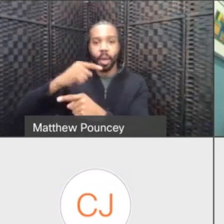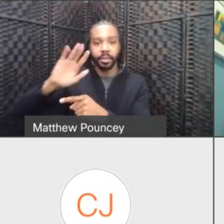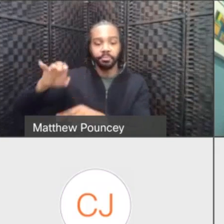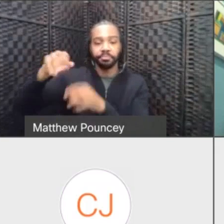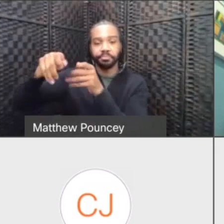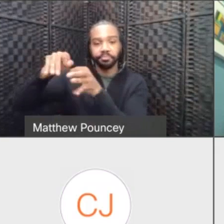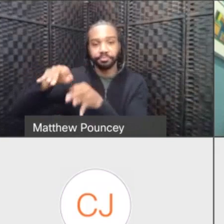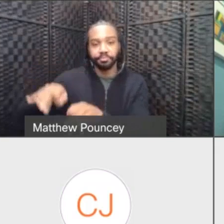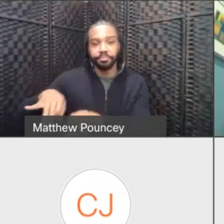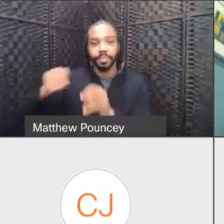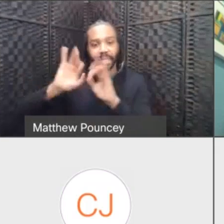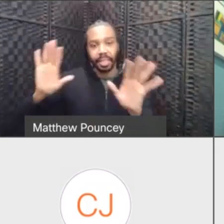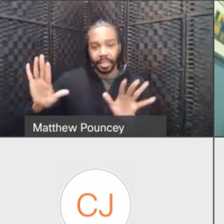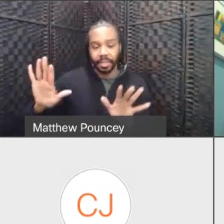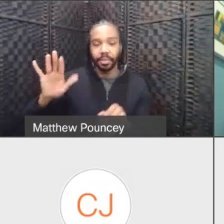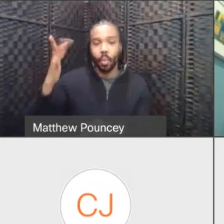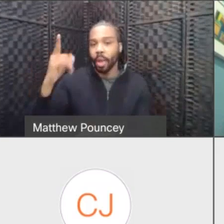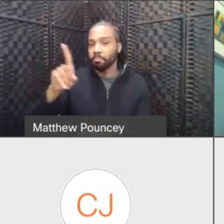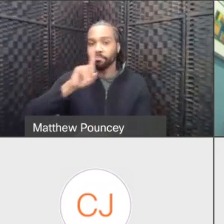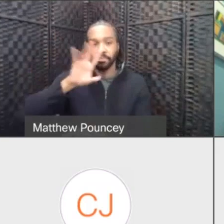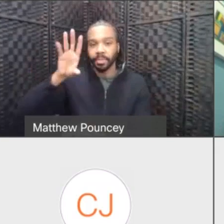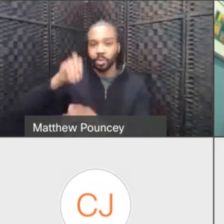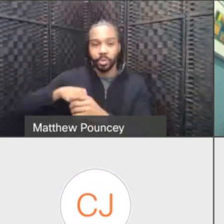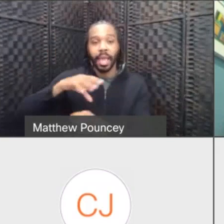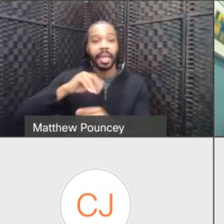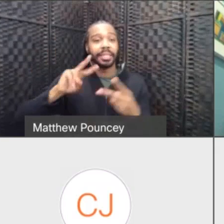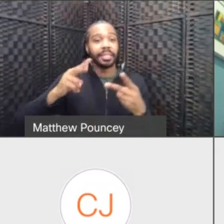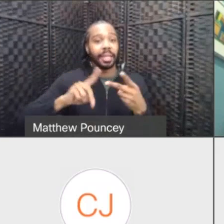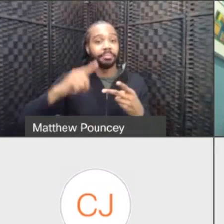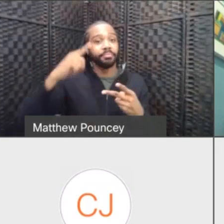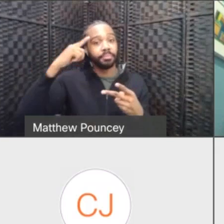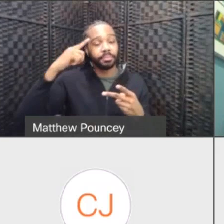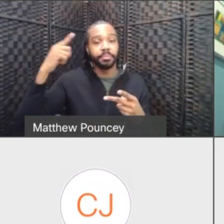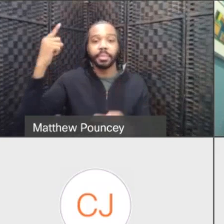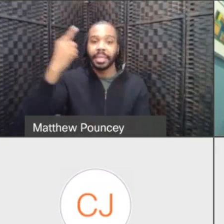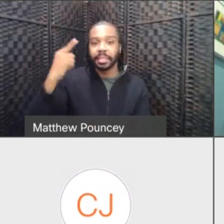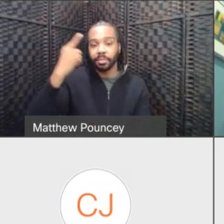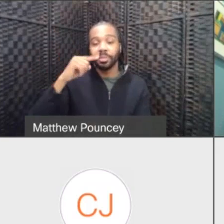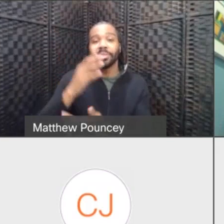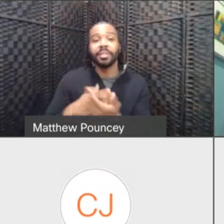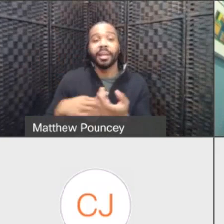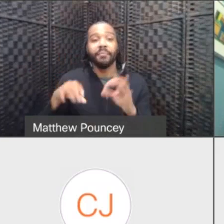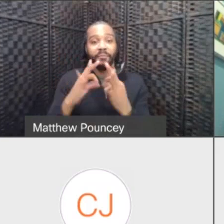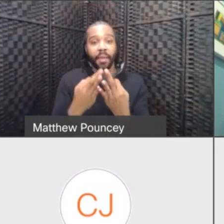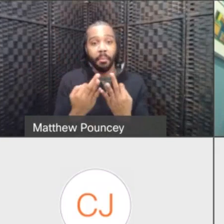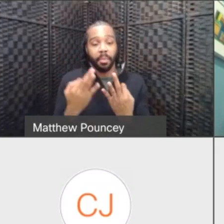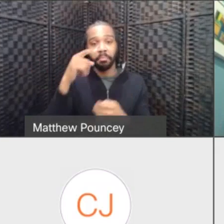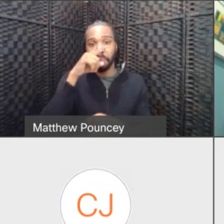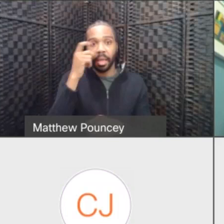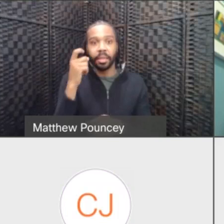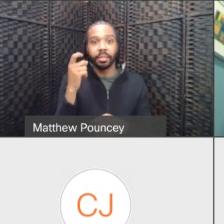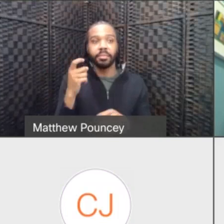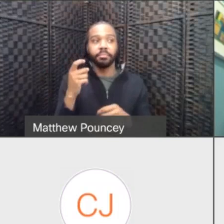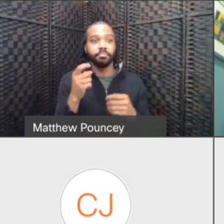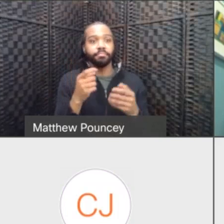initially included. And second, there was consideration for the fact that some families, as a result of the public